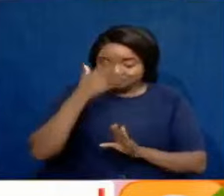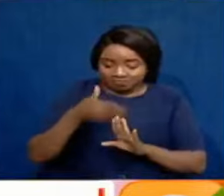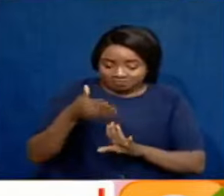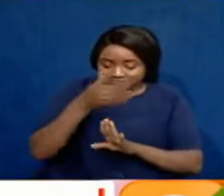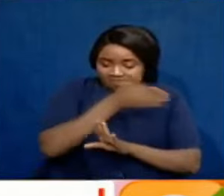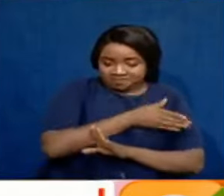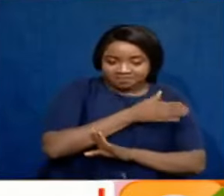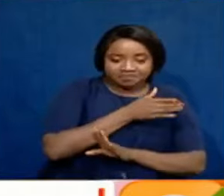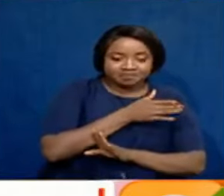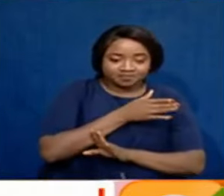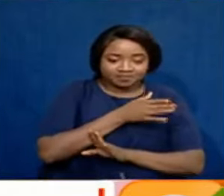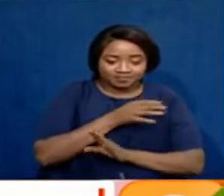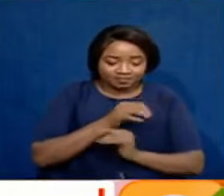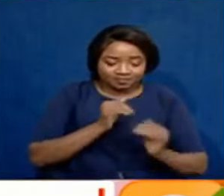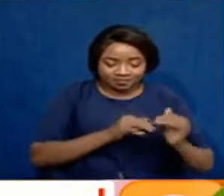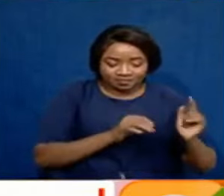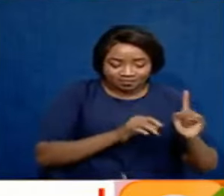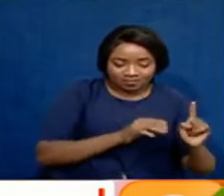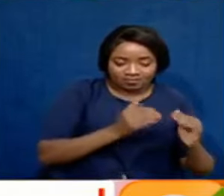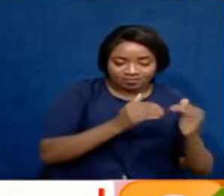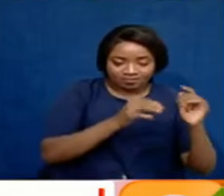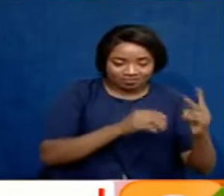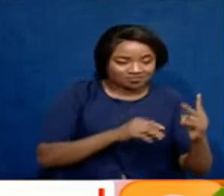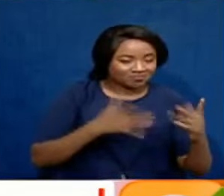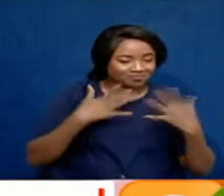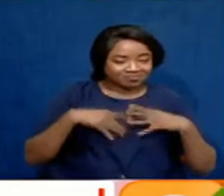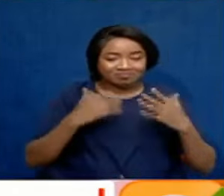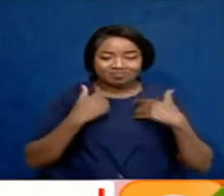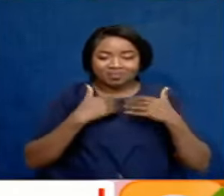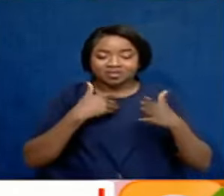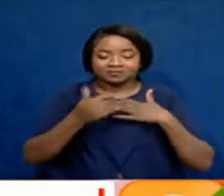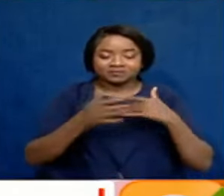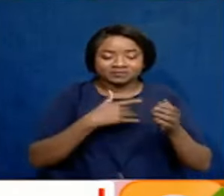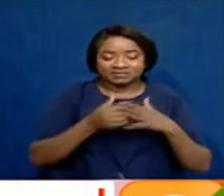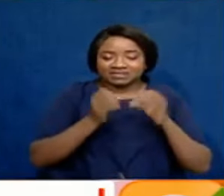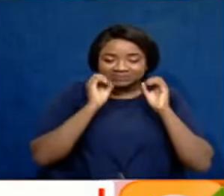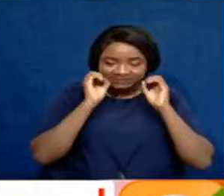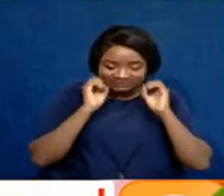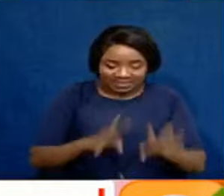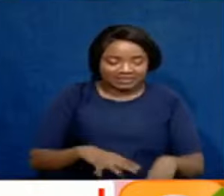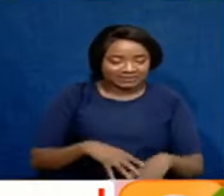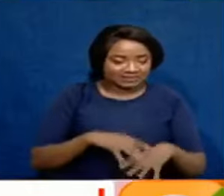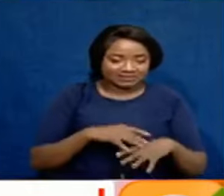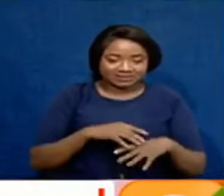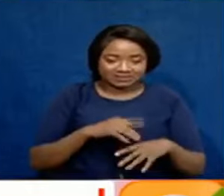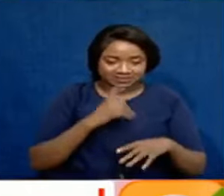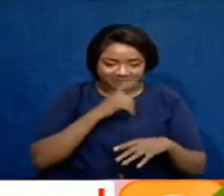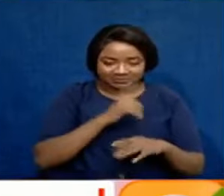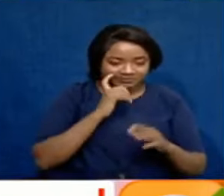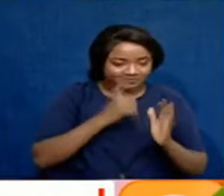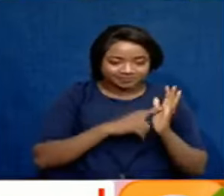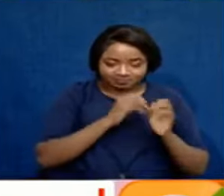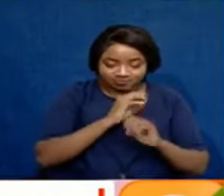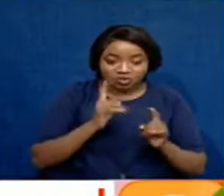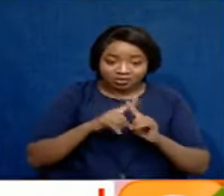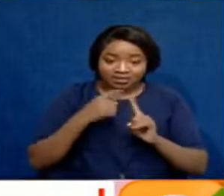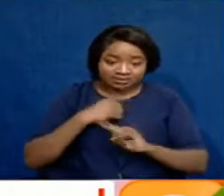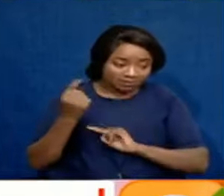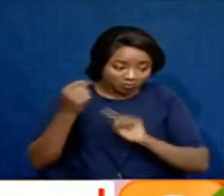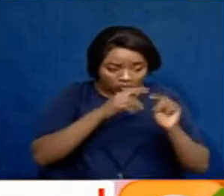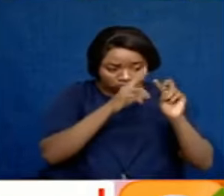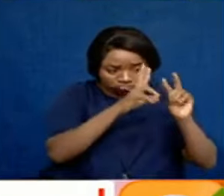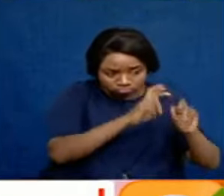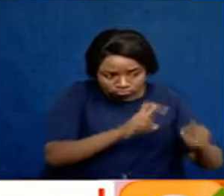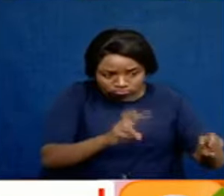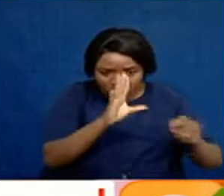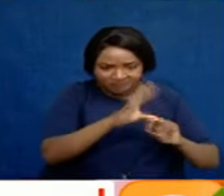to the population to look for cancer in those patients who have no symptoms at all, that is what is called screening. On the other hand,